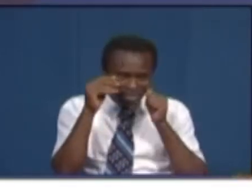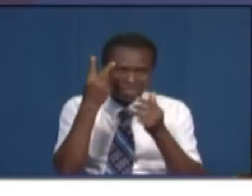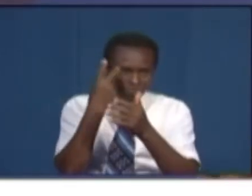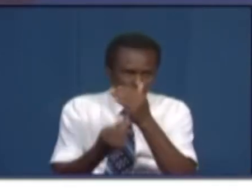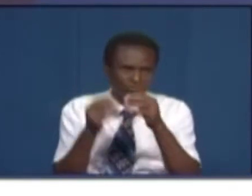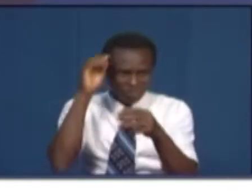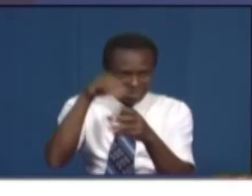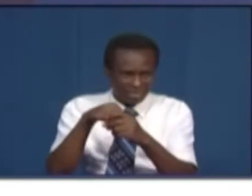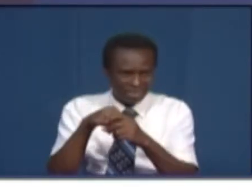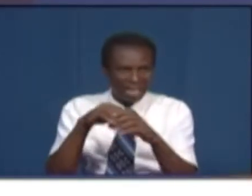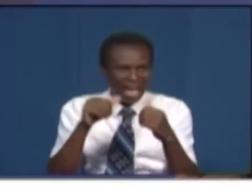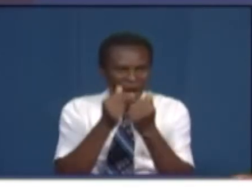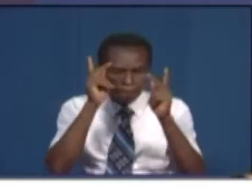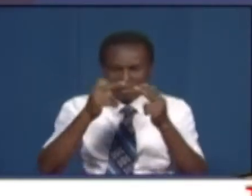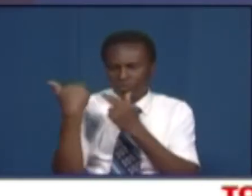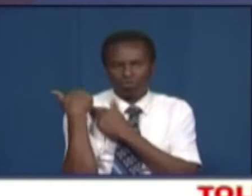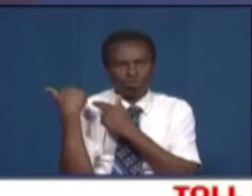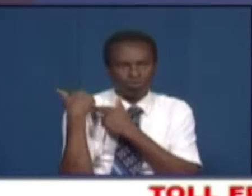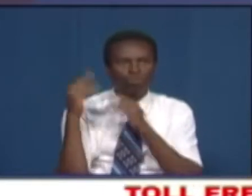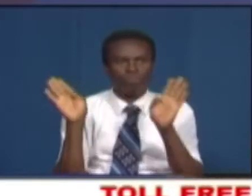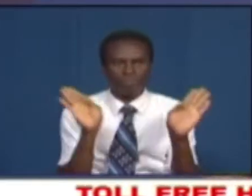responsible way of acting and speaking and dressing,